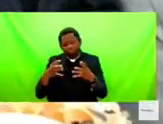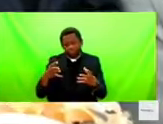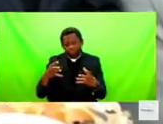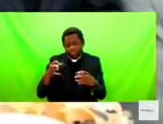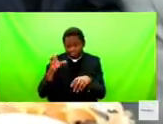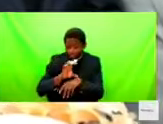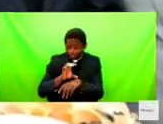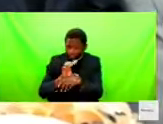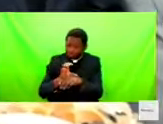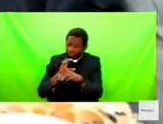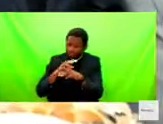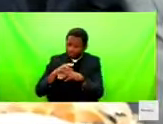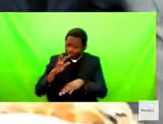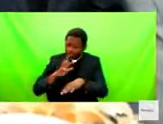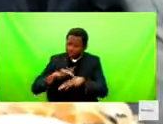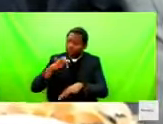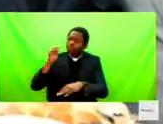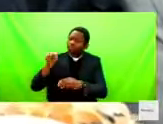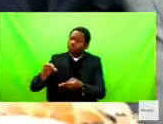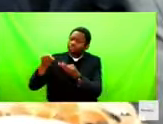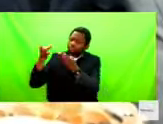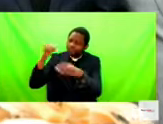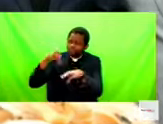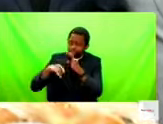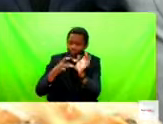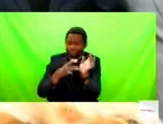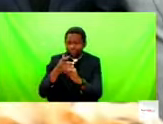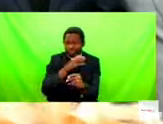ehyewa nuonyam o Jesus Christ dimu ni abompae